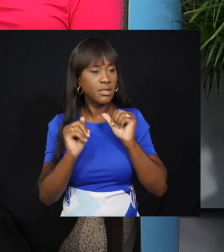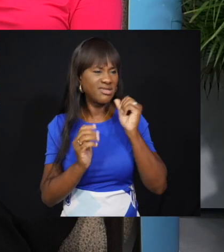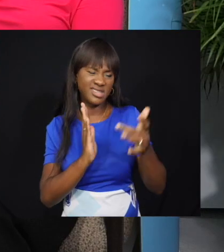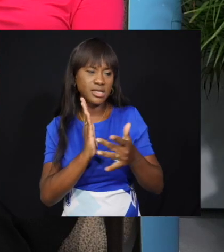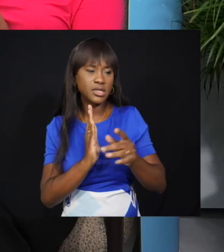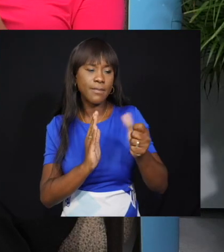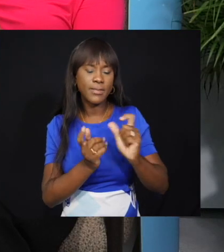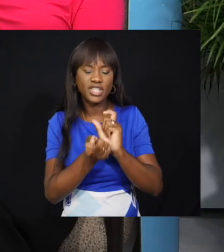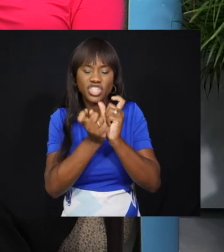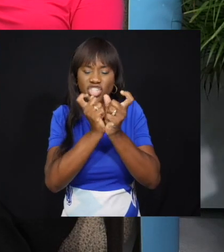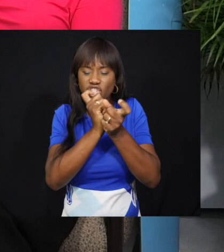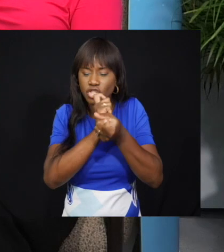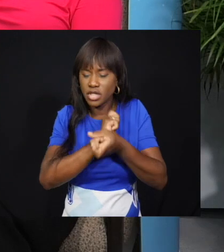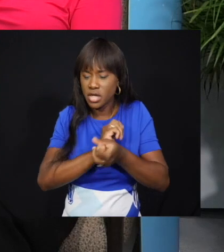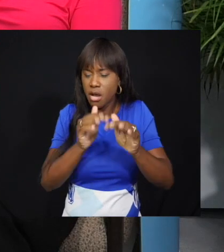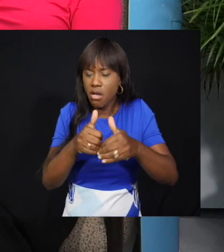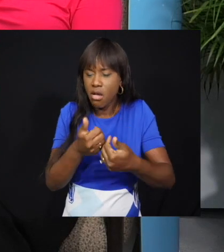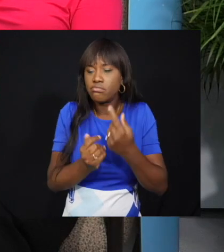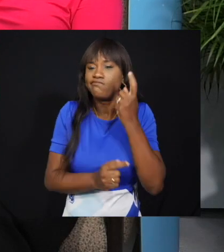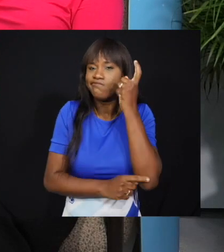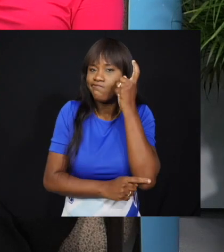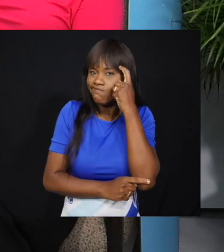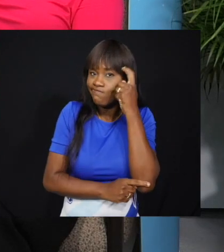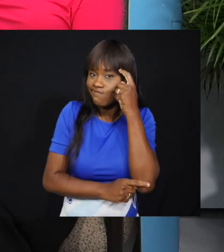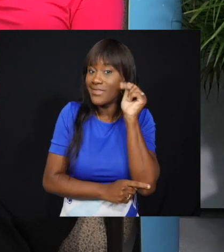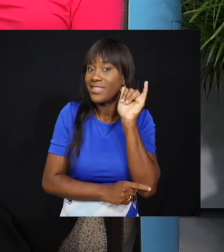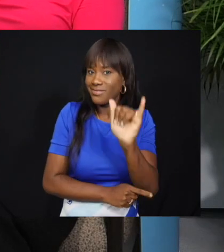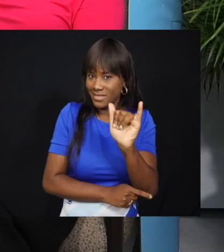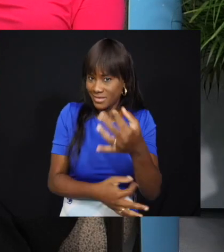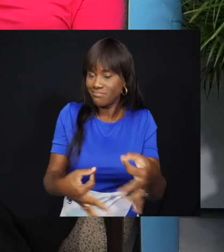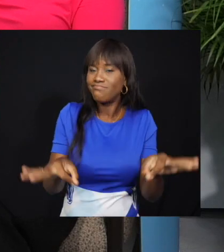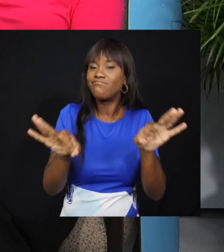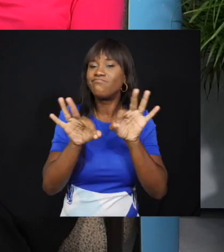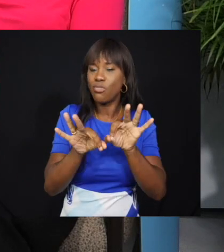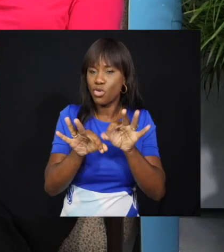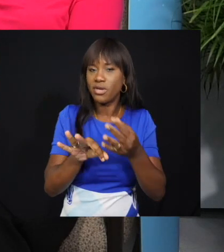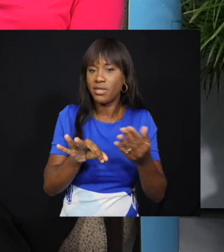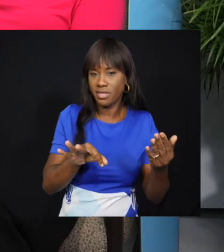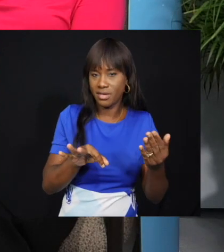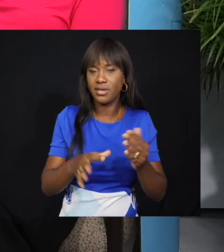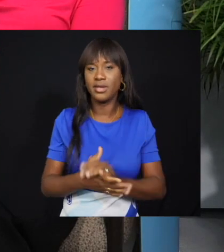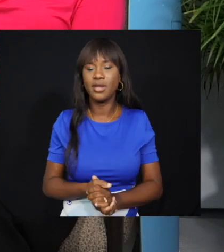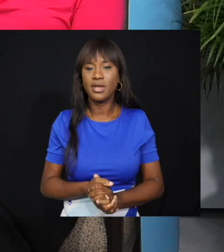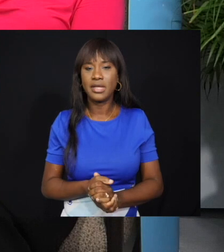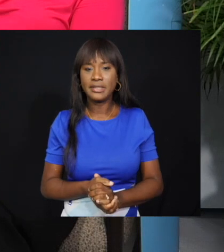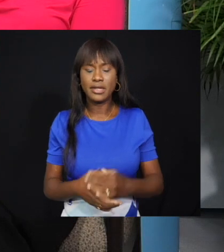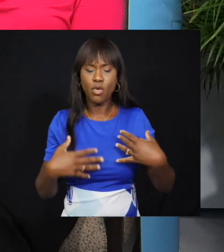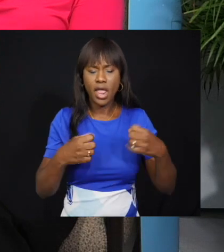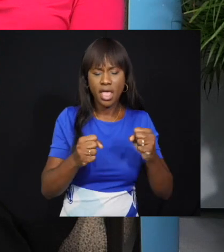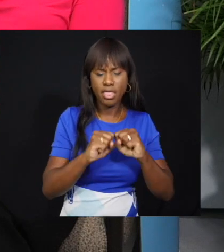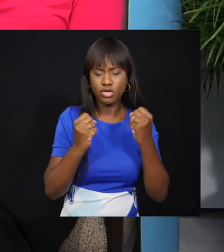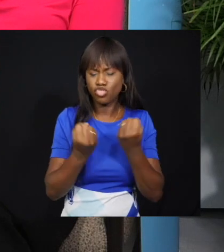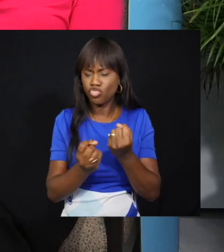even technology, but just to change the mindset. That's the big part in dealing with between